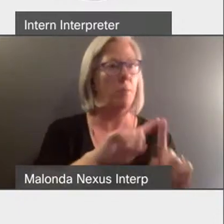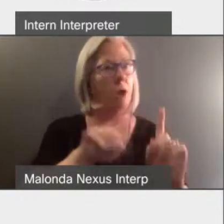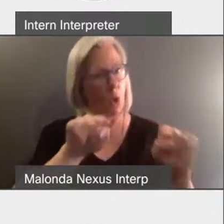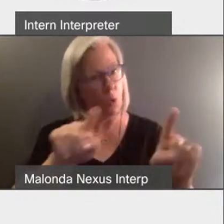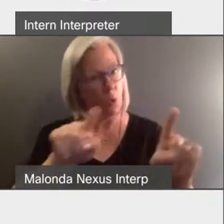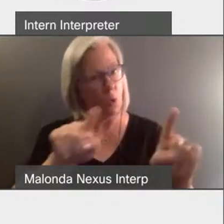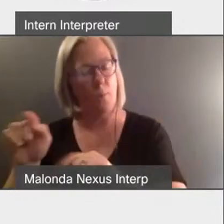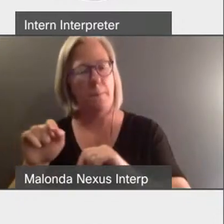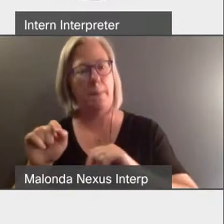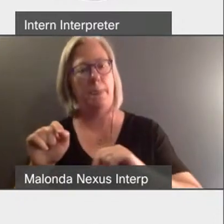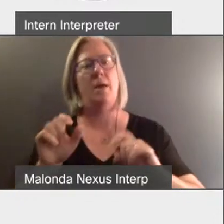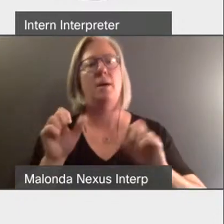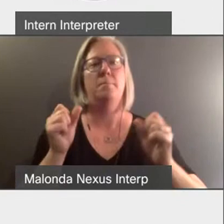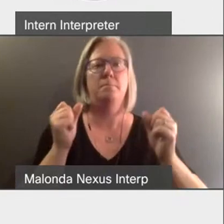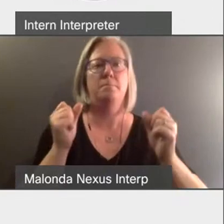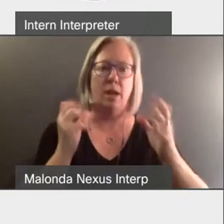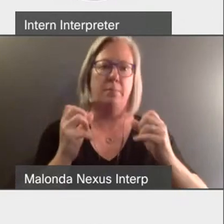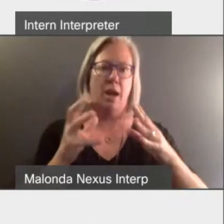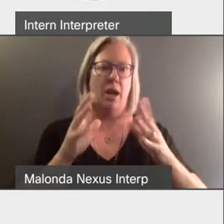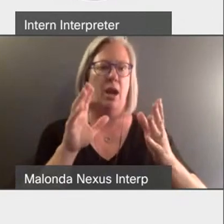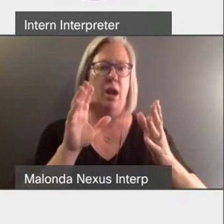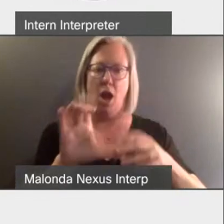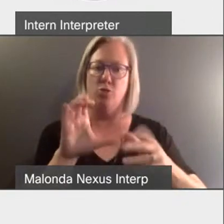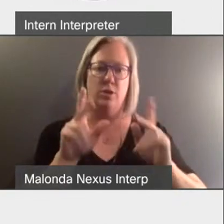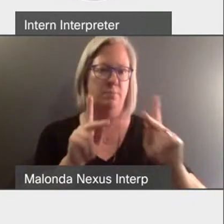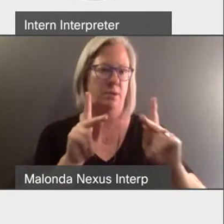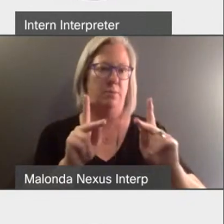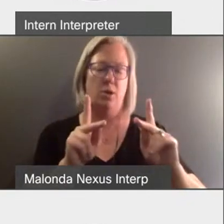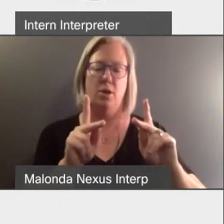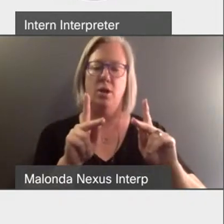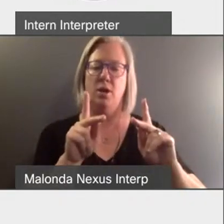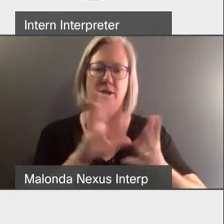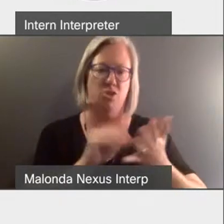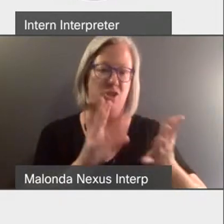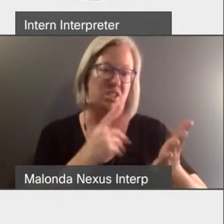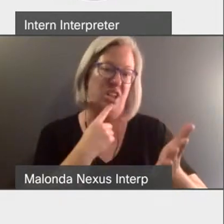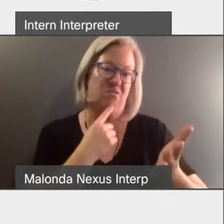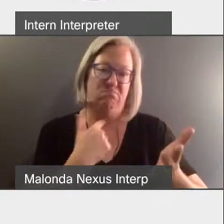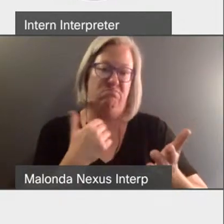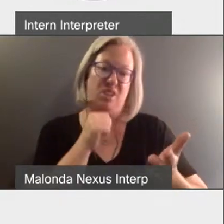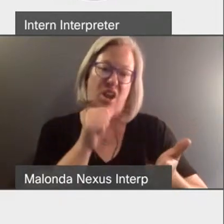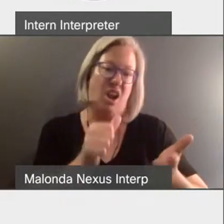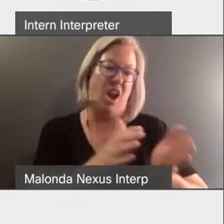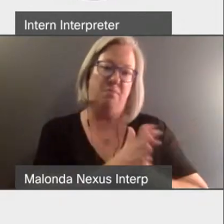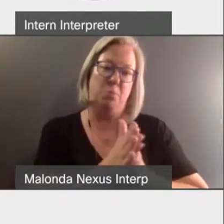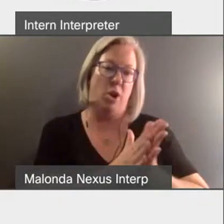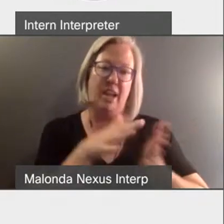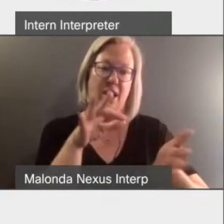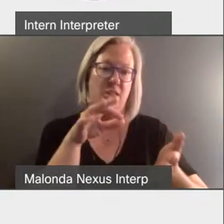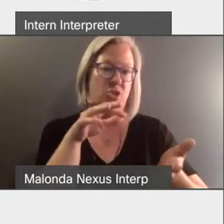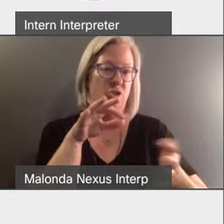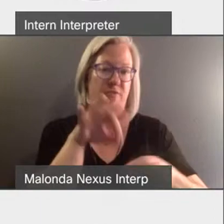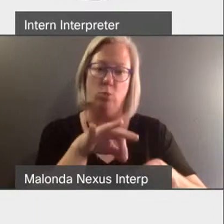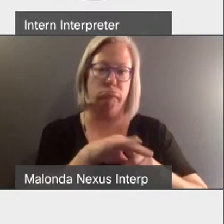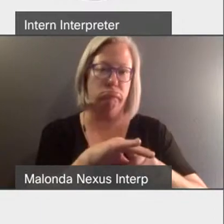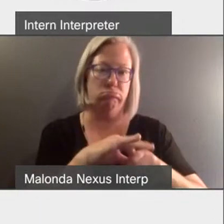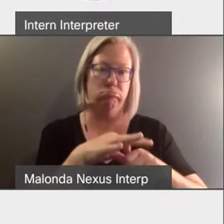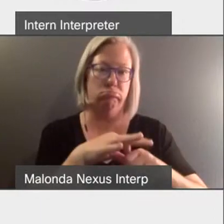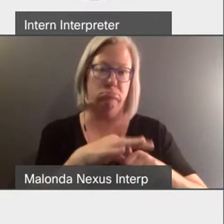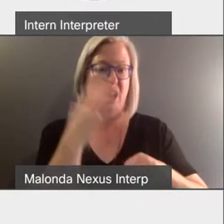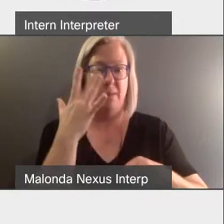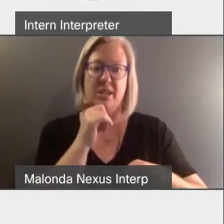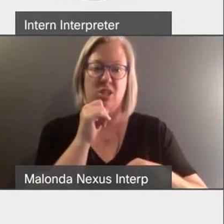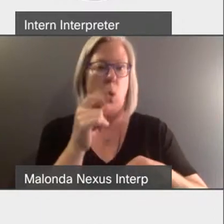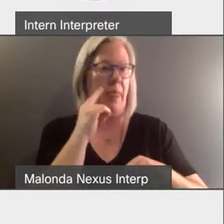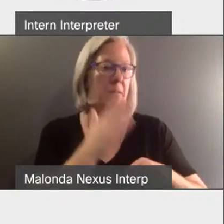countless times, hundreds and hundreds and hundreds of students said that they were not motivated to vote because they didn't think that their